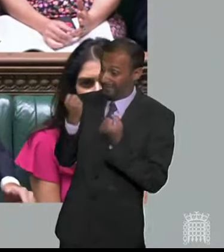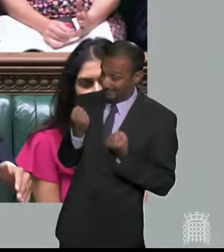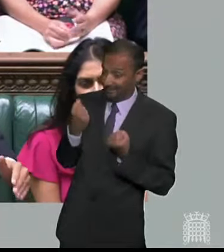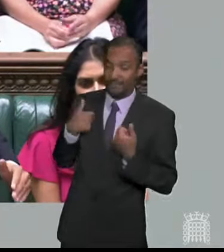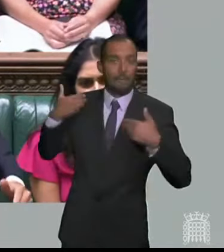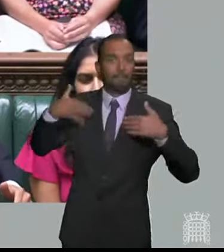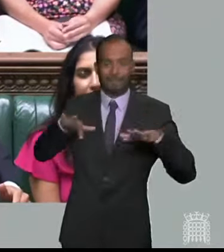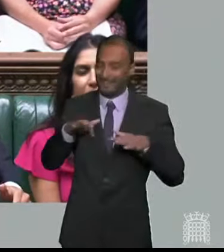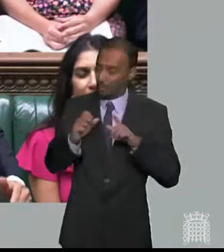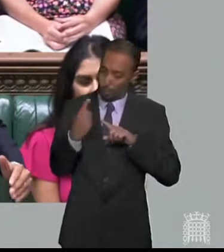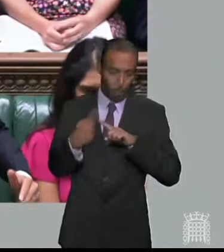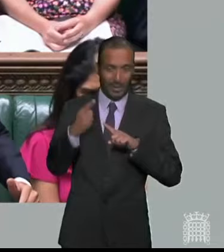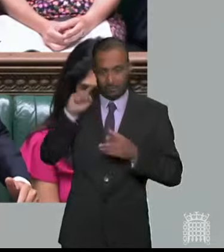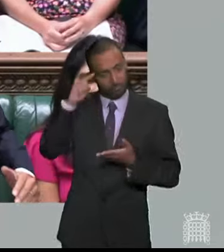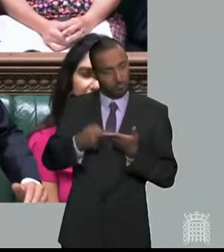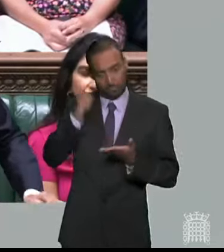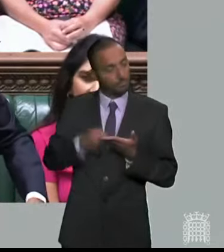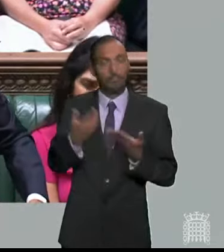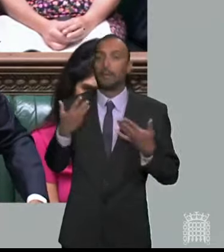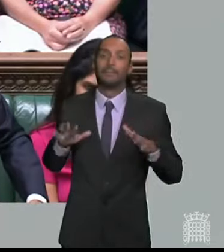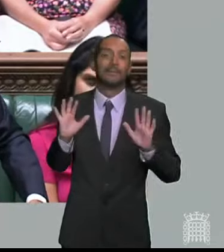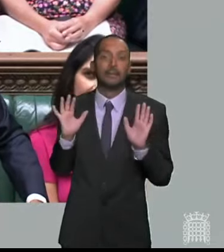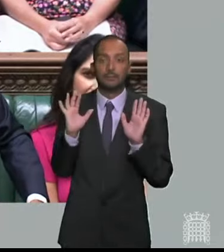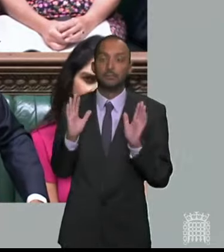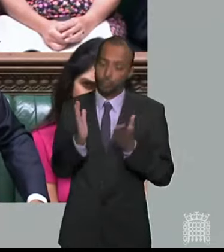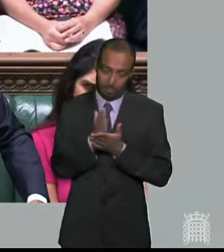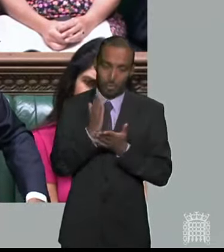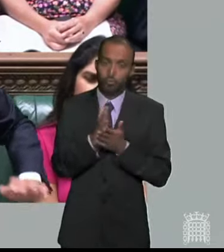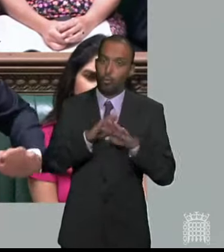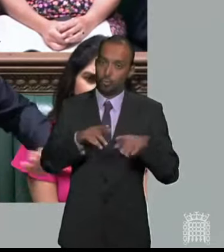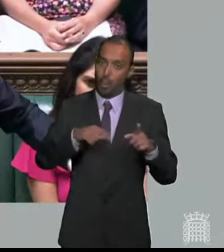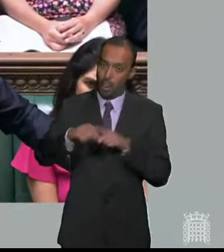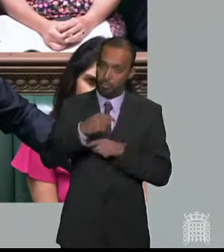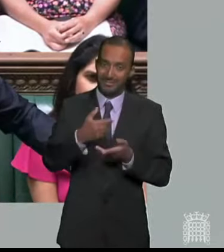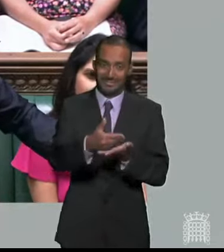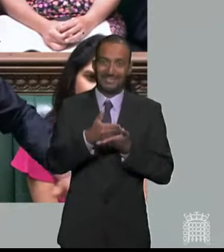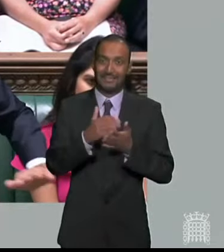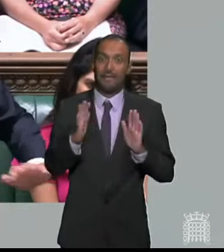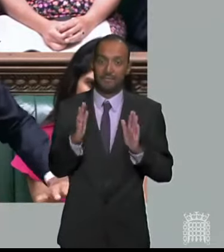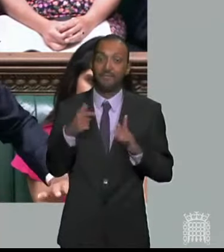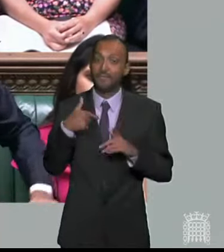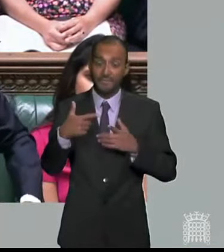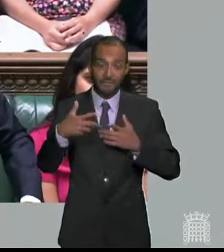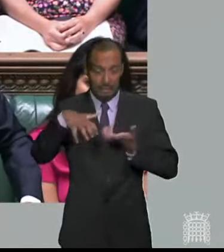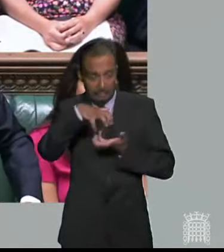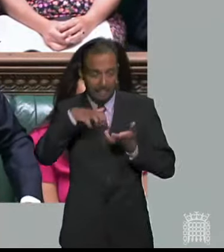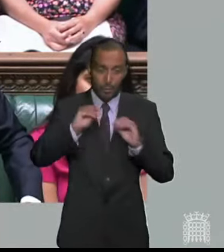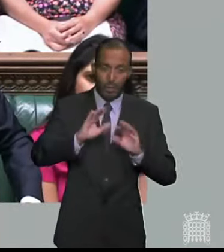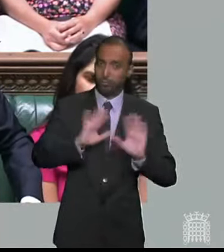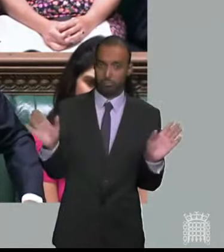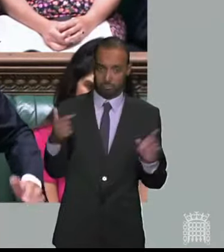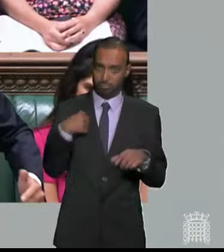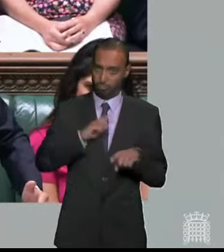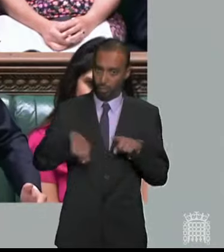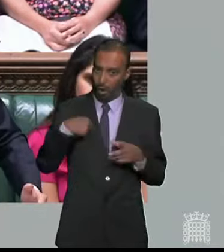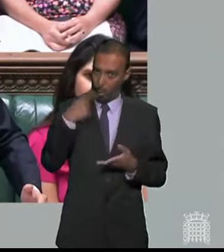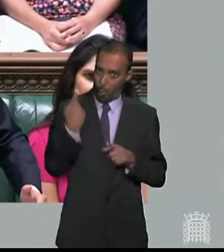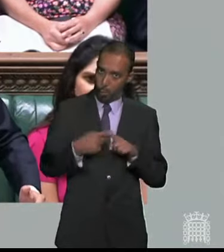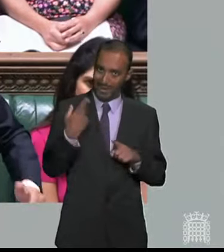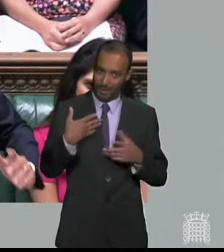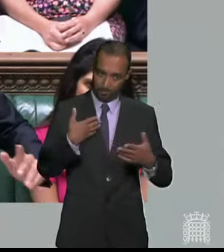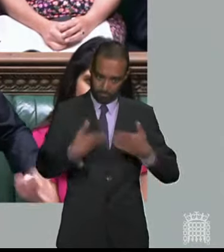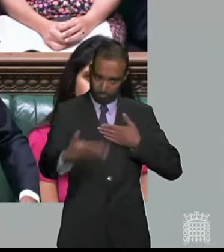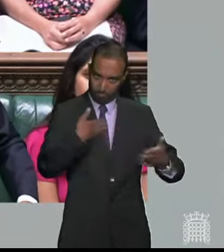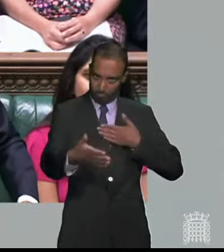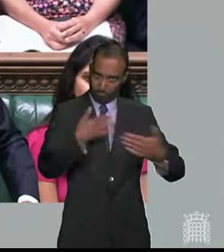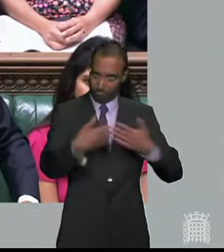the safety of children and minimise disruption to education, as we have laid out and communicated extensively. That is the right thing